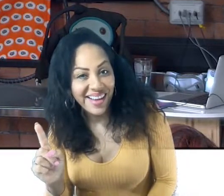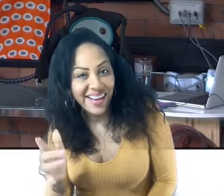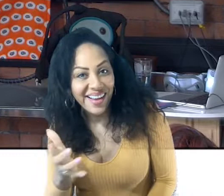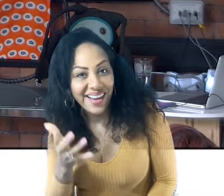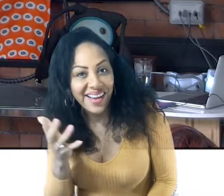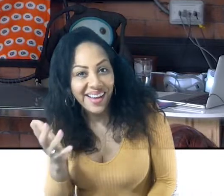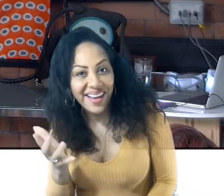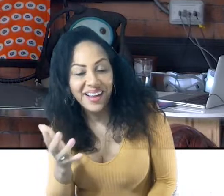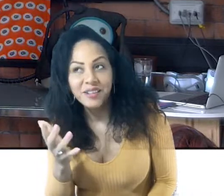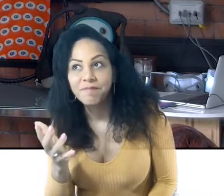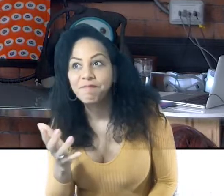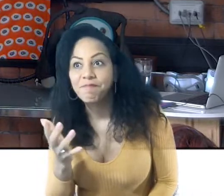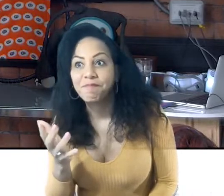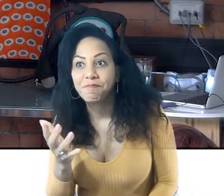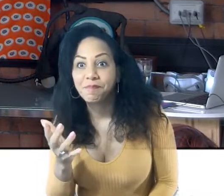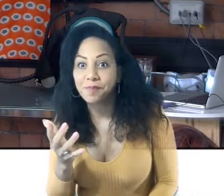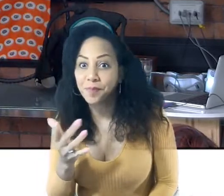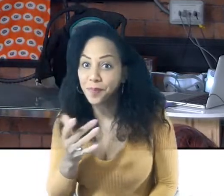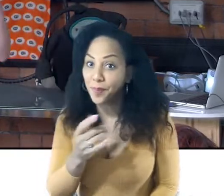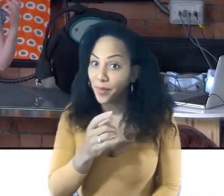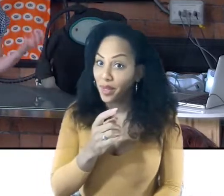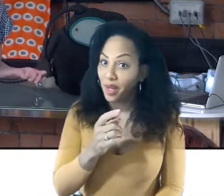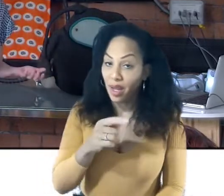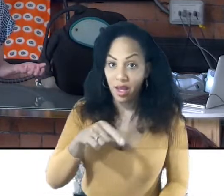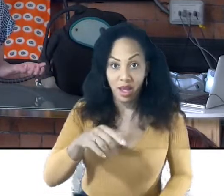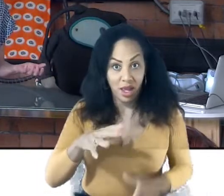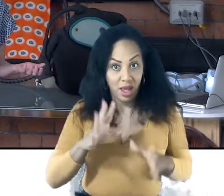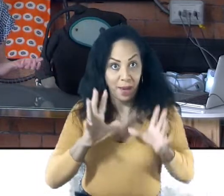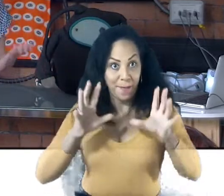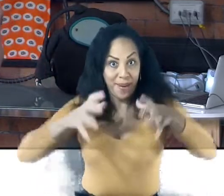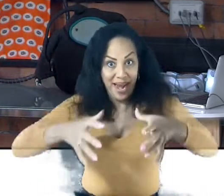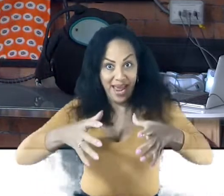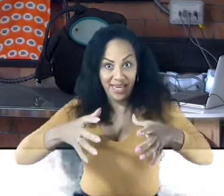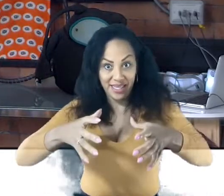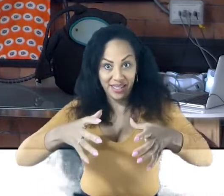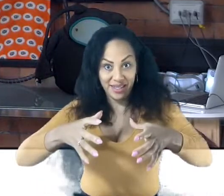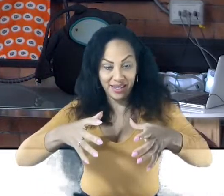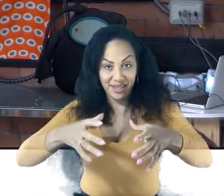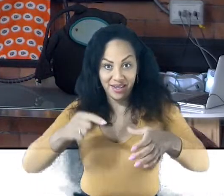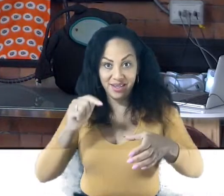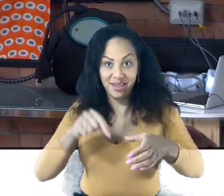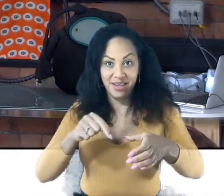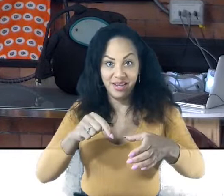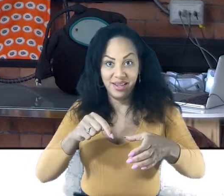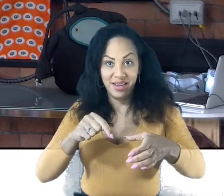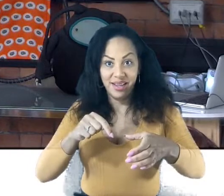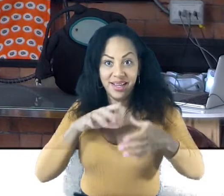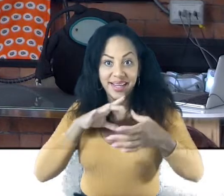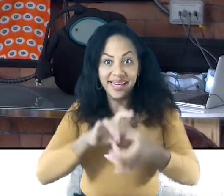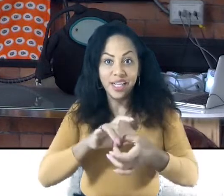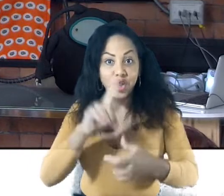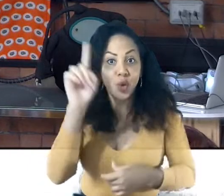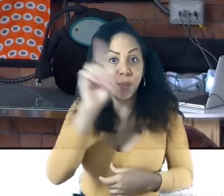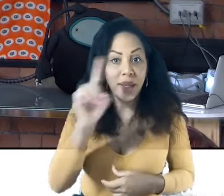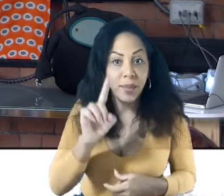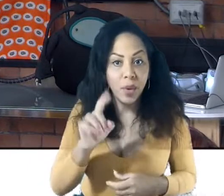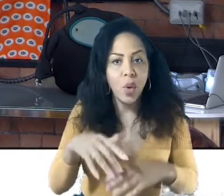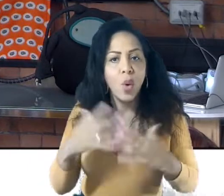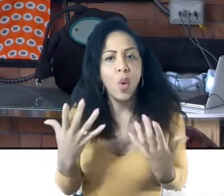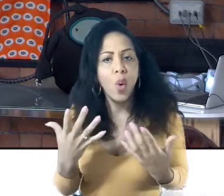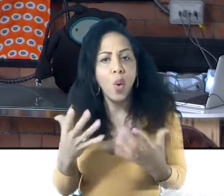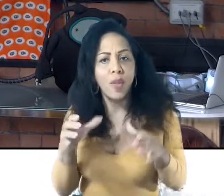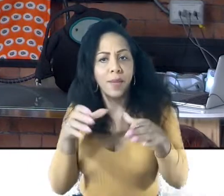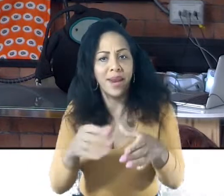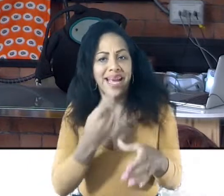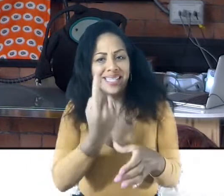whether people make a place or the place makes the people. And I think actually, when you delve into that, it's very